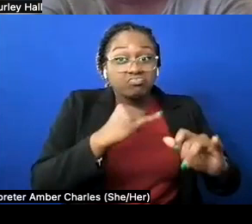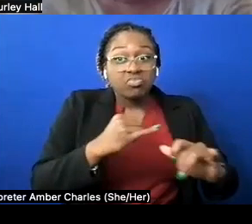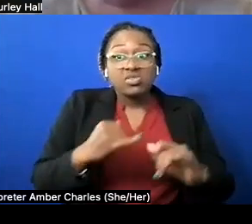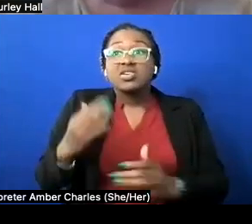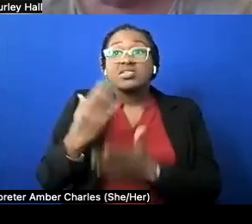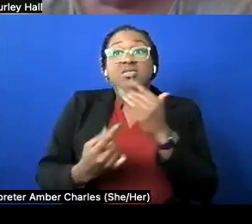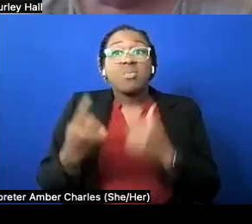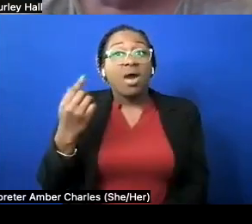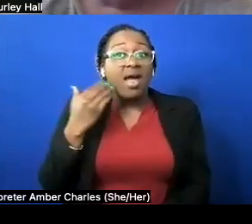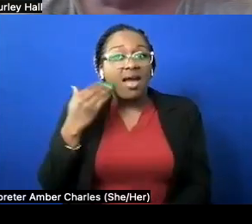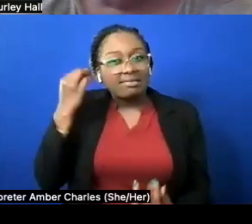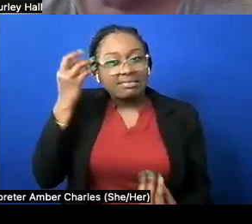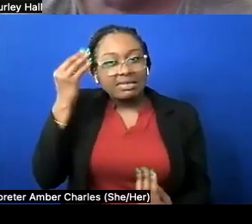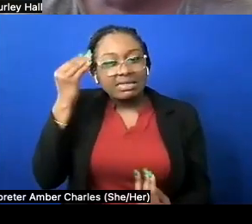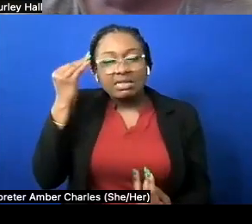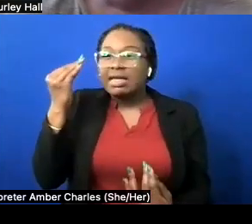considered, you know, mentor,